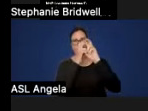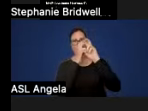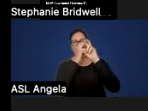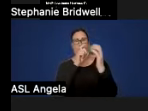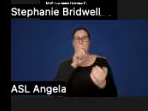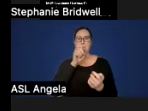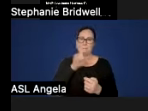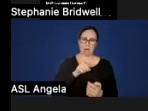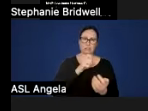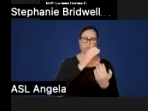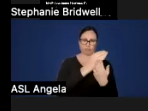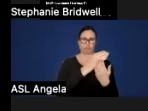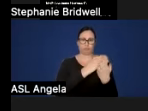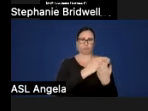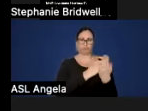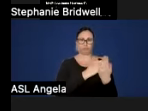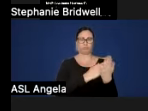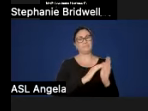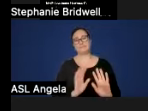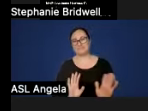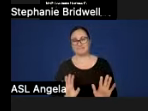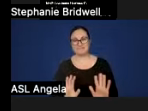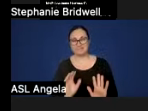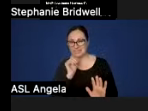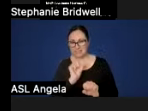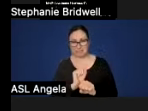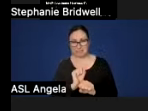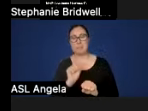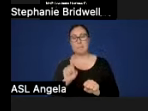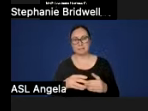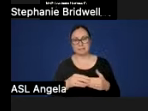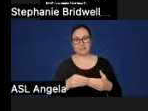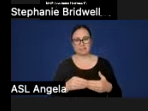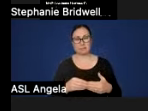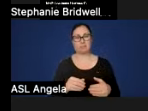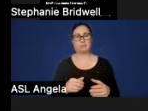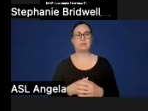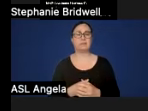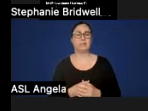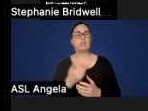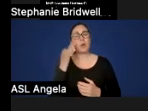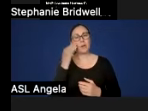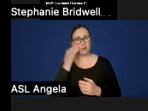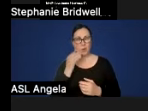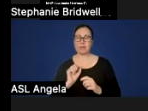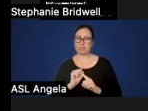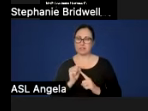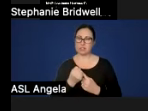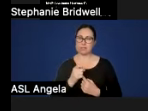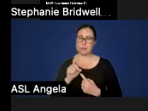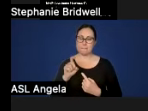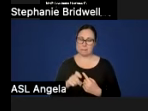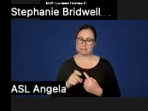said, we know that there are certain situations, right, where we have to stick maybe more closely to,